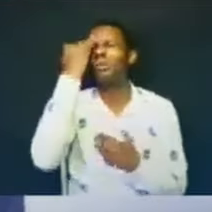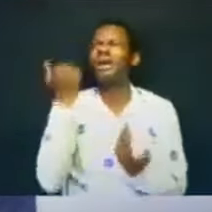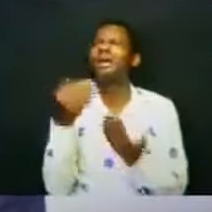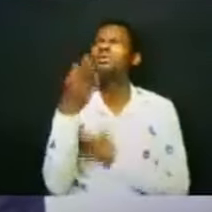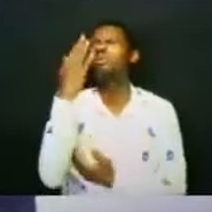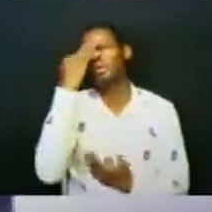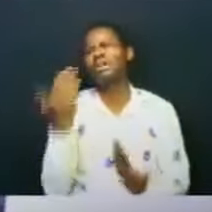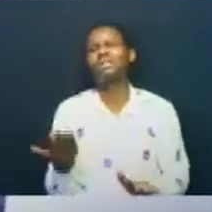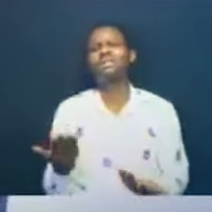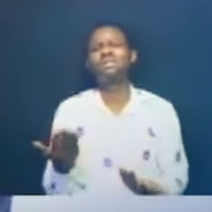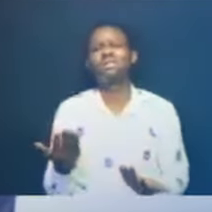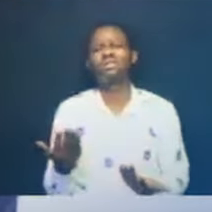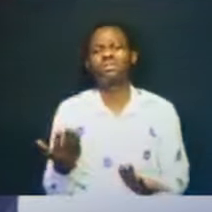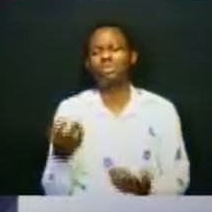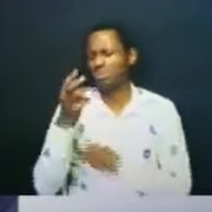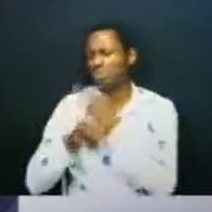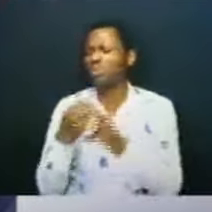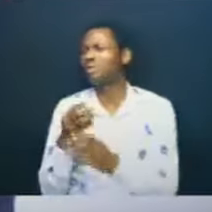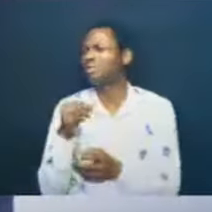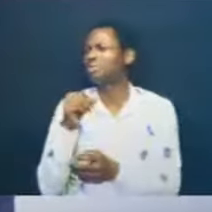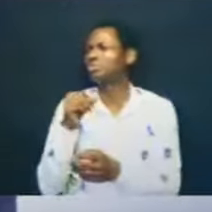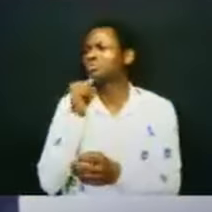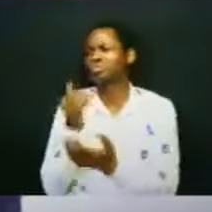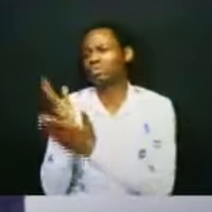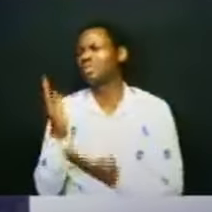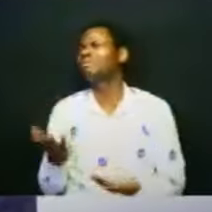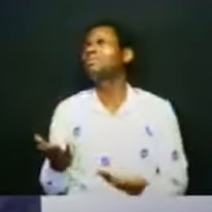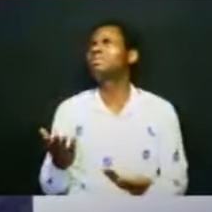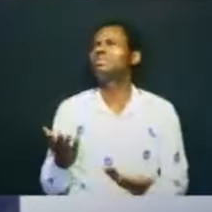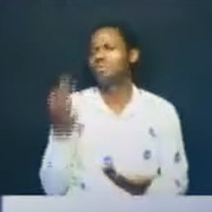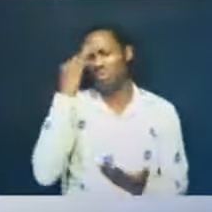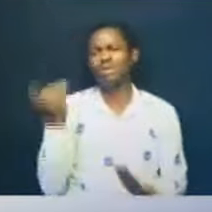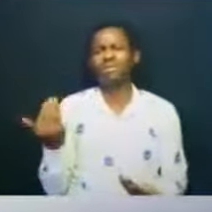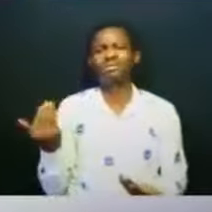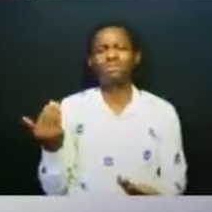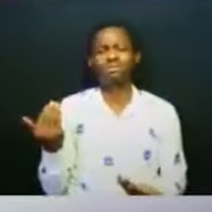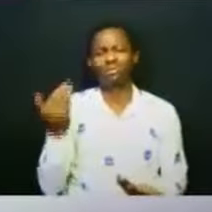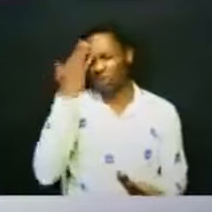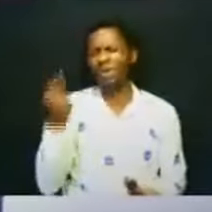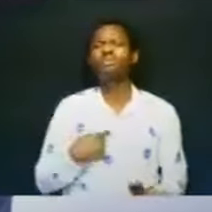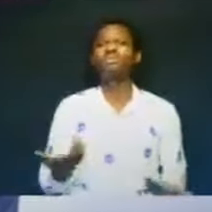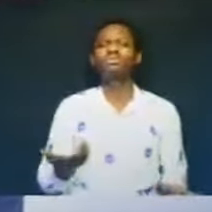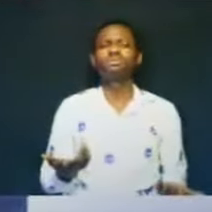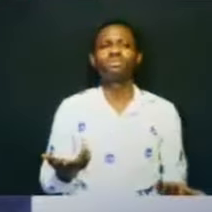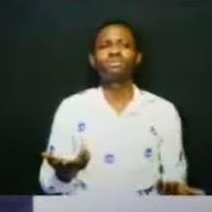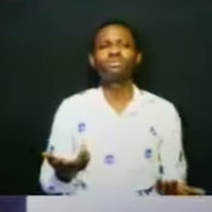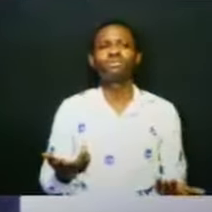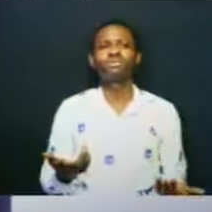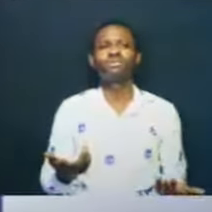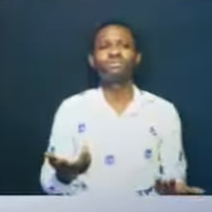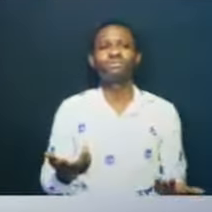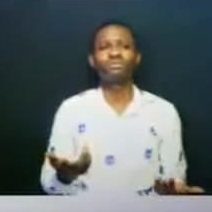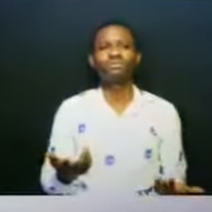Why? But the world is not fair. The world is not fair. He